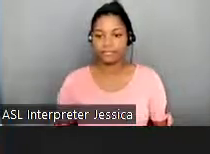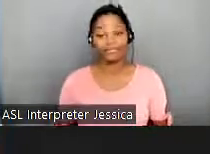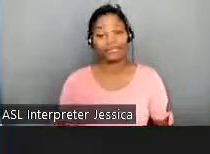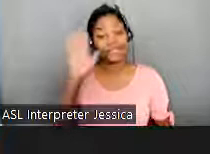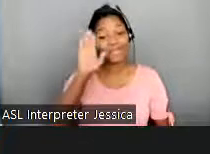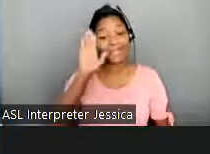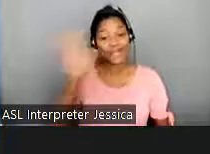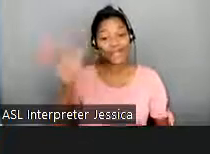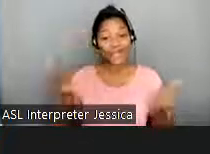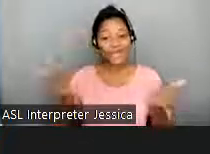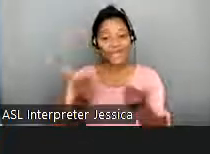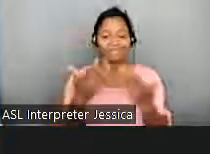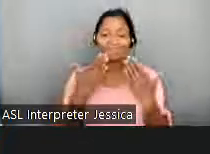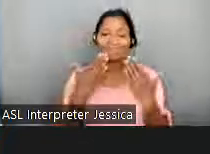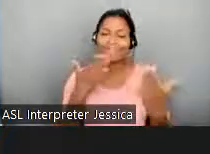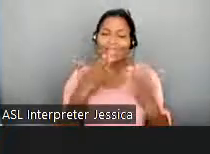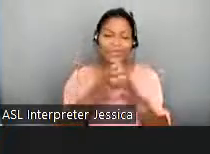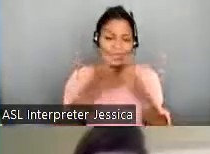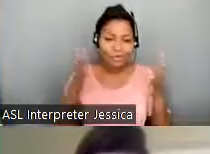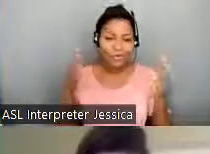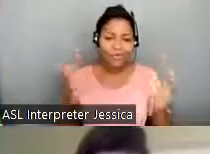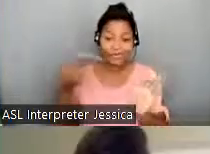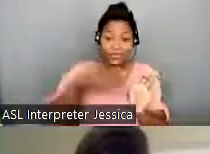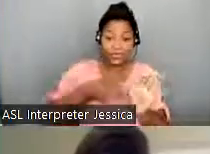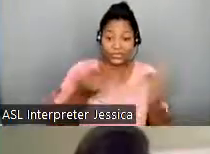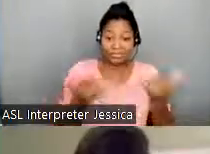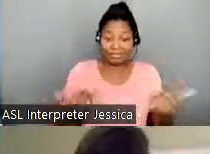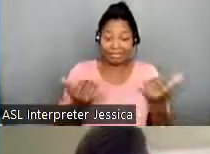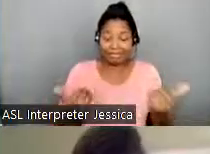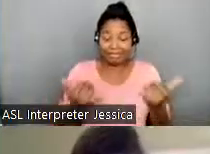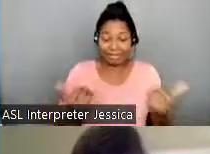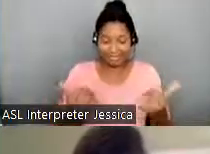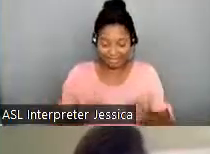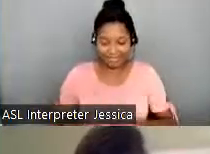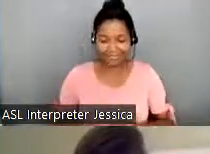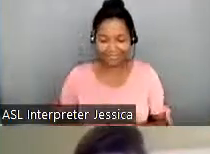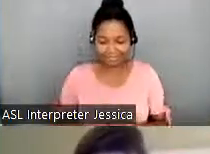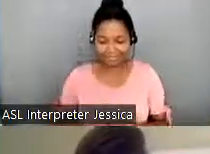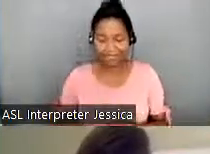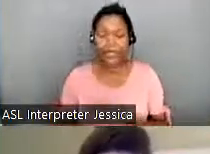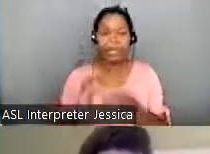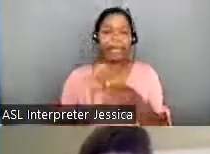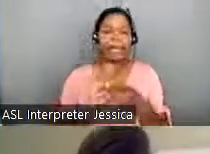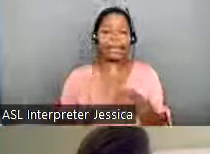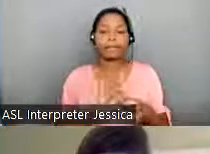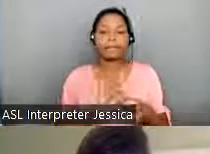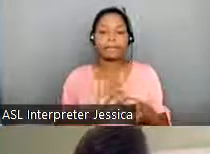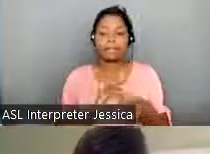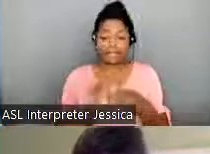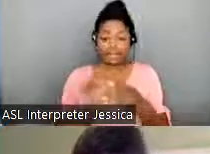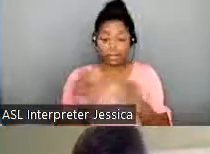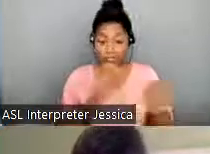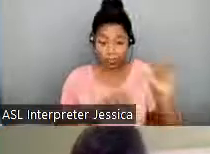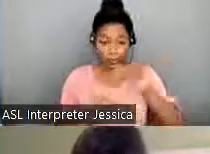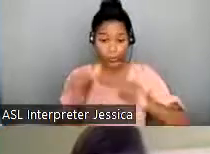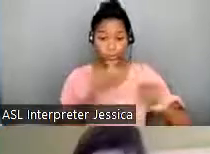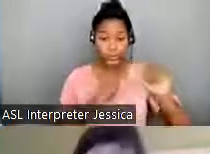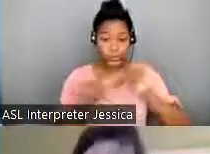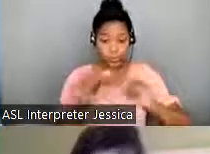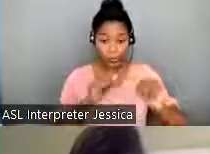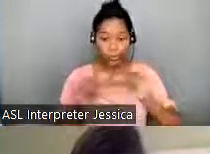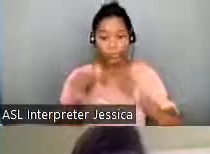Hello, everyone. Thanks so much for joining us today at the Engaged and Commit to Connect Virtual Social Engagement